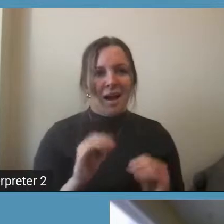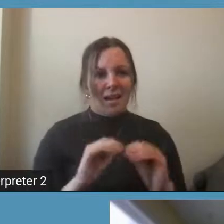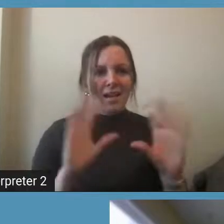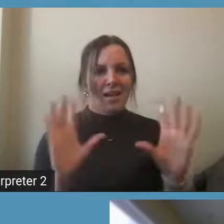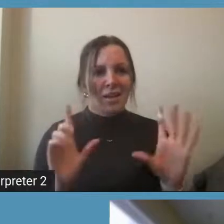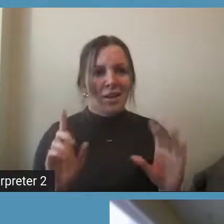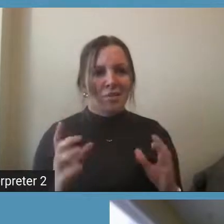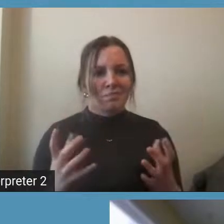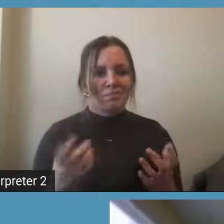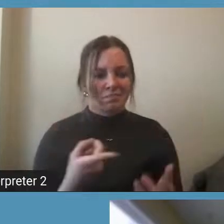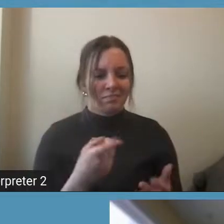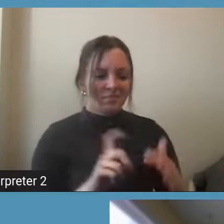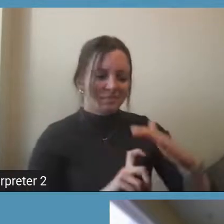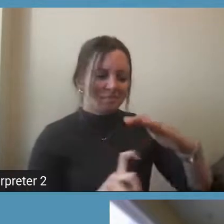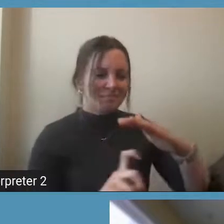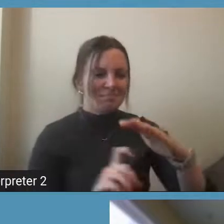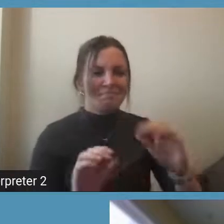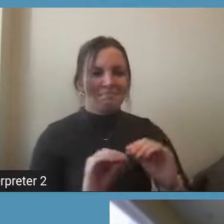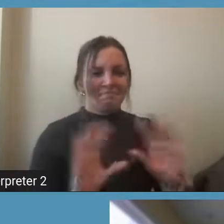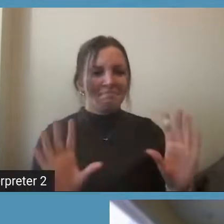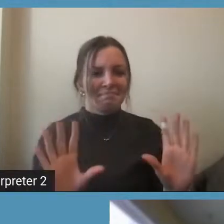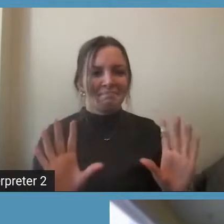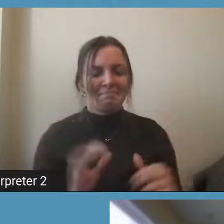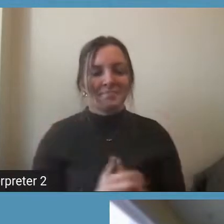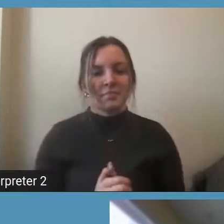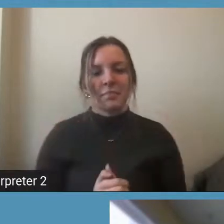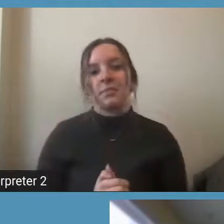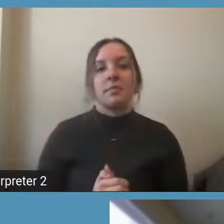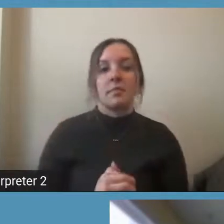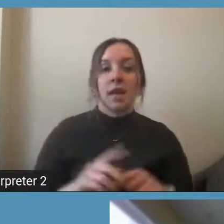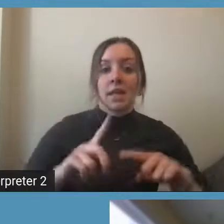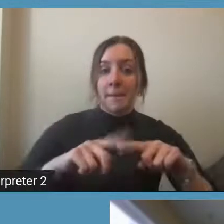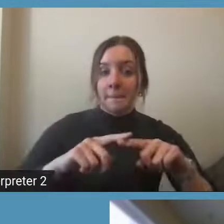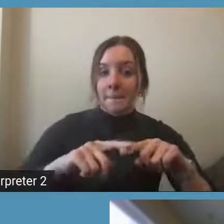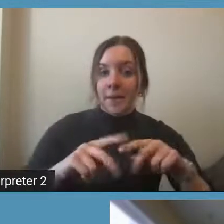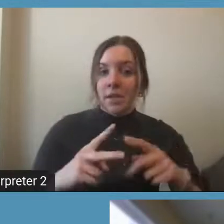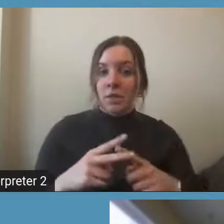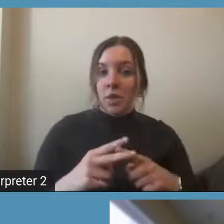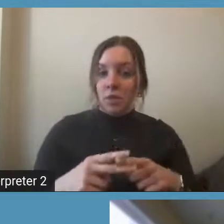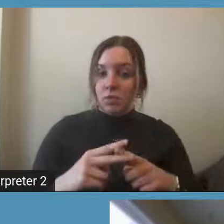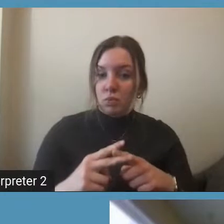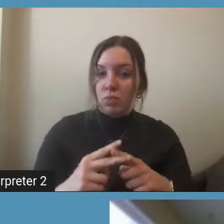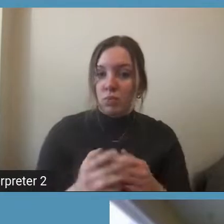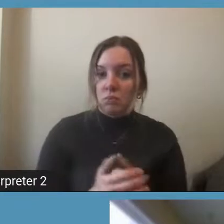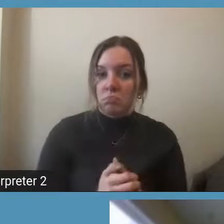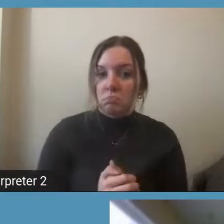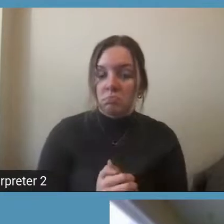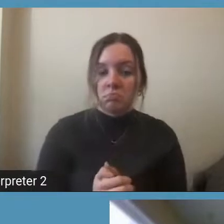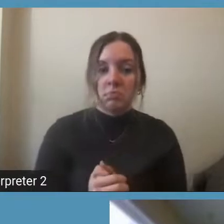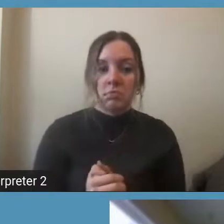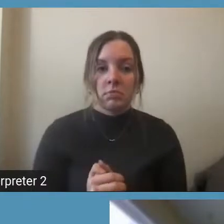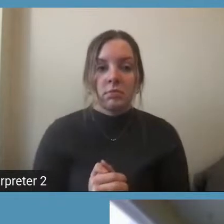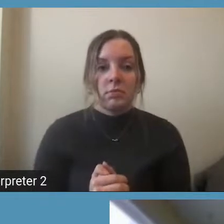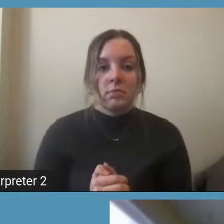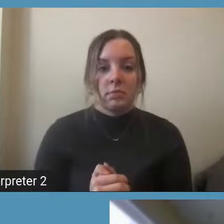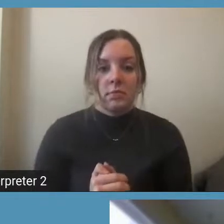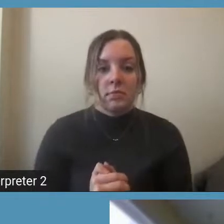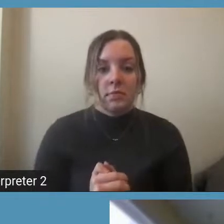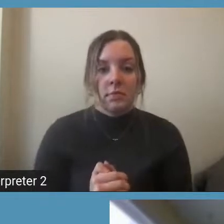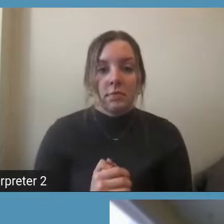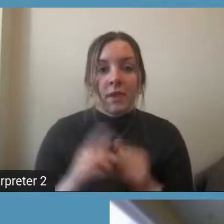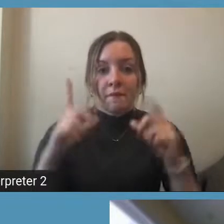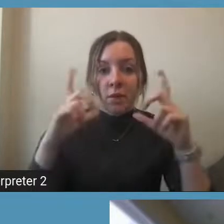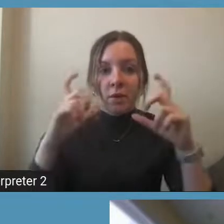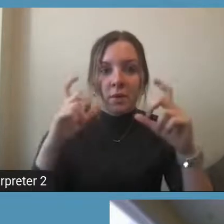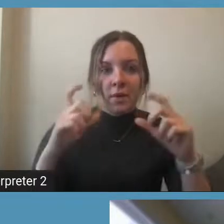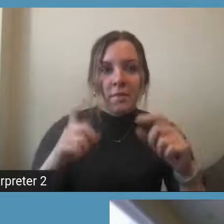So it really depends on the tool. That arm that you saw scan with scans shiny very well. Photogrammetry, it's very hard to scan shiny,